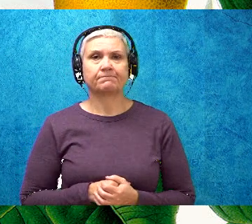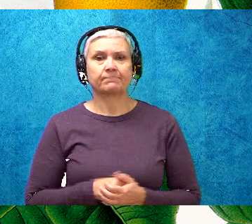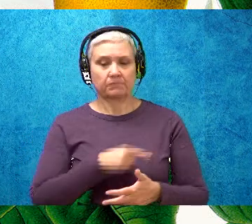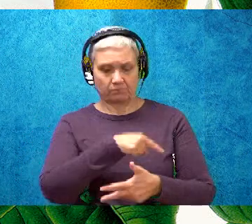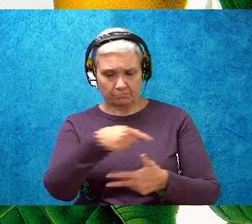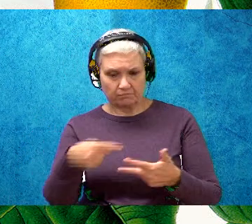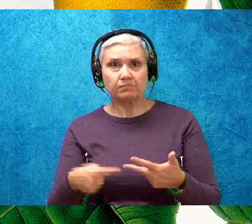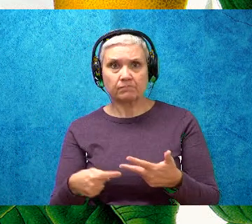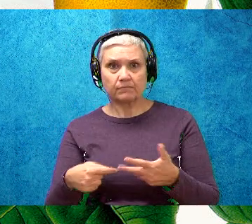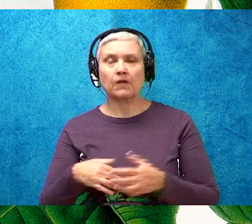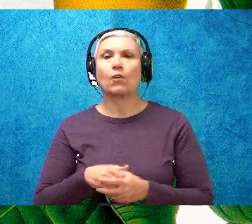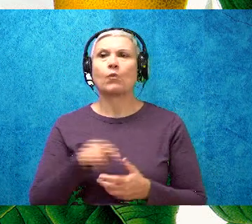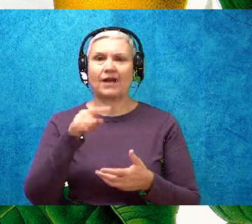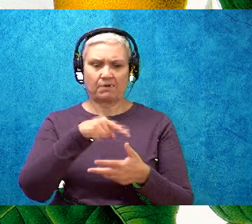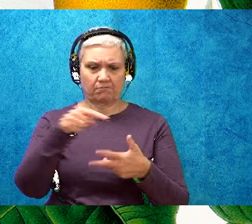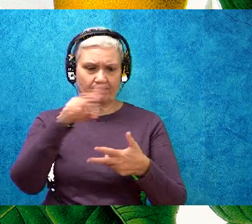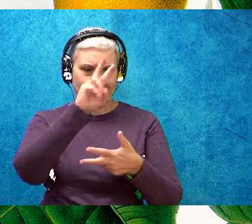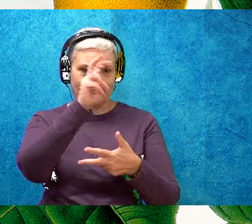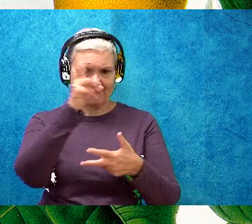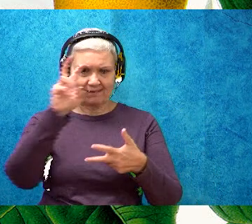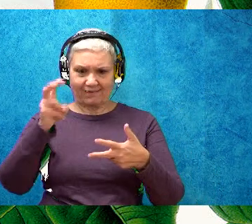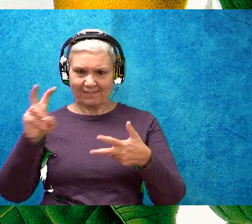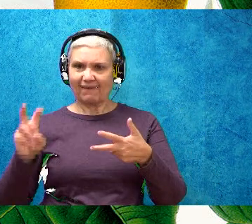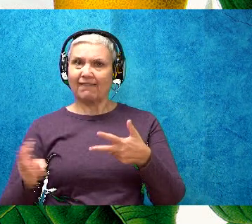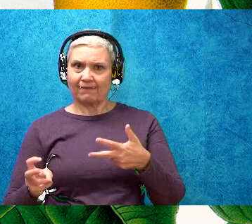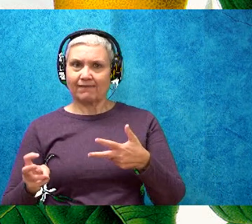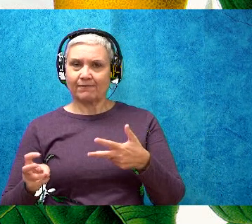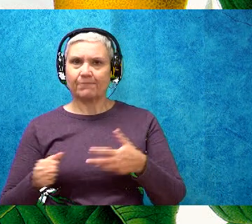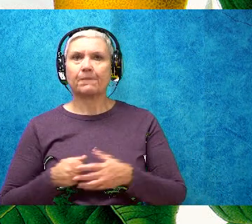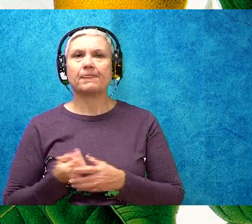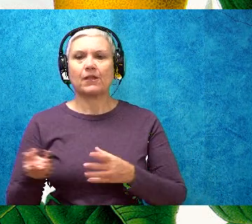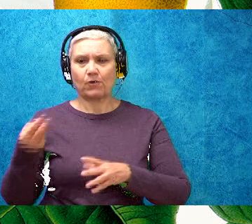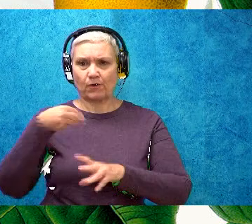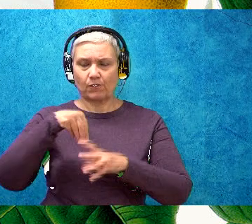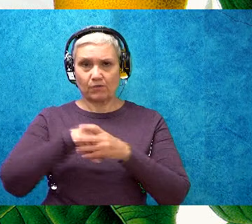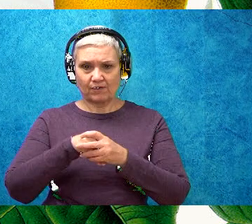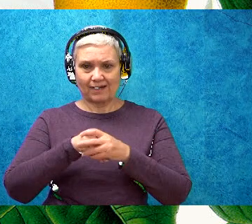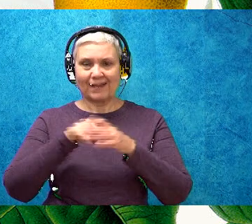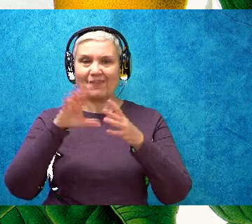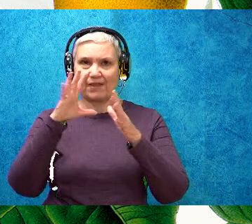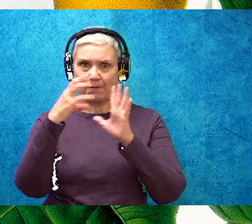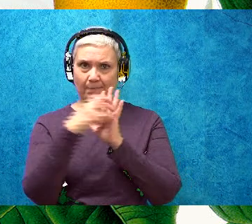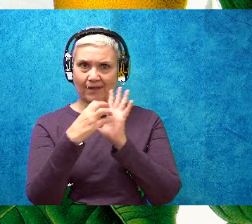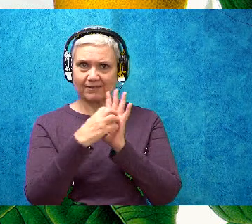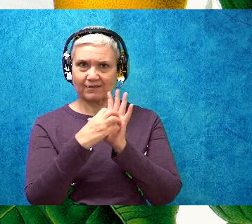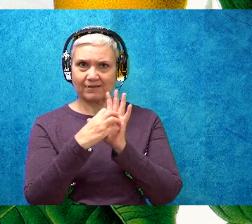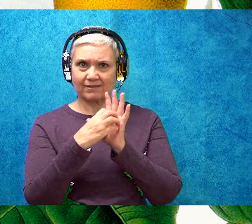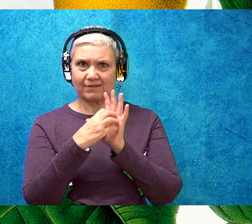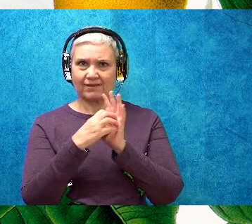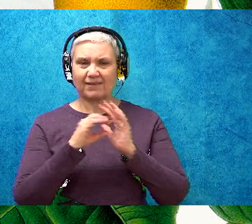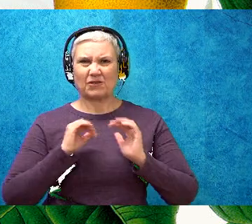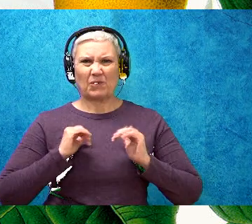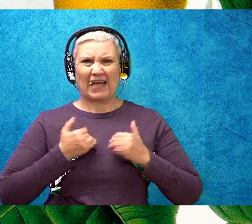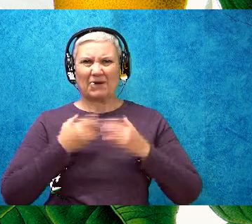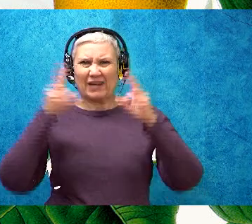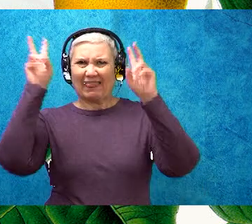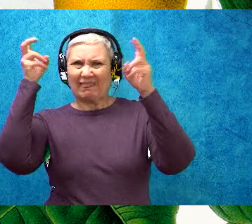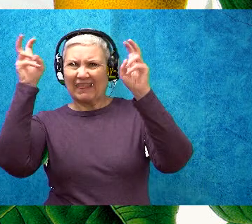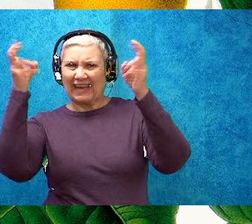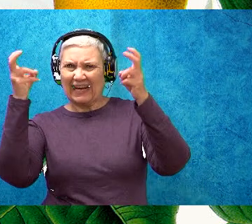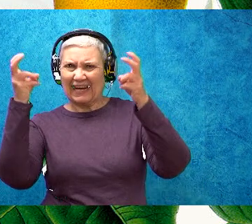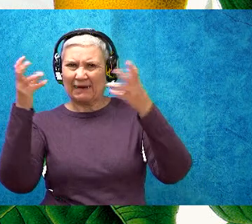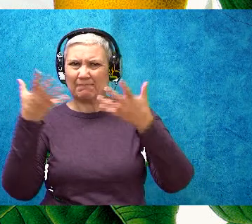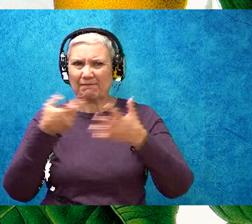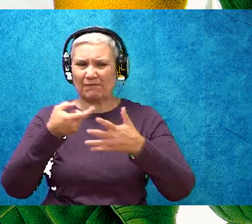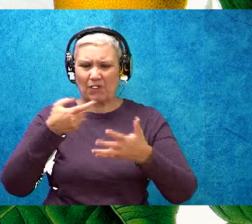these topics are what were included within this passage, but how do we get theme from that? So, let's